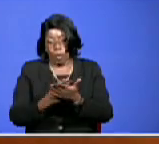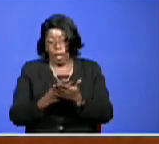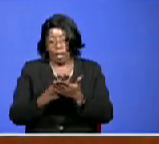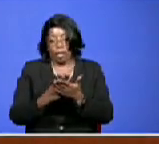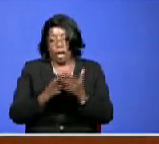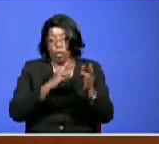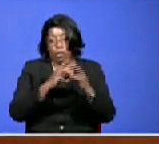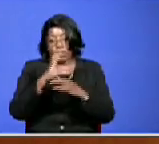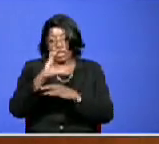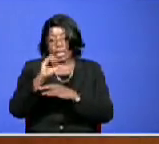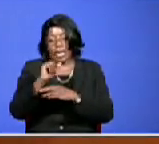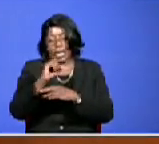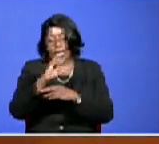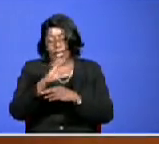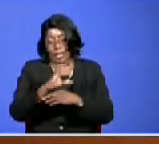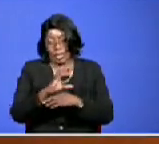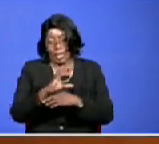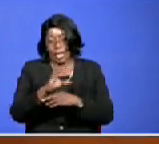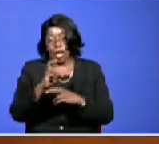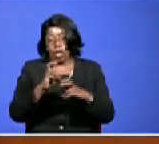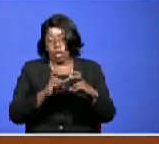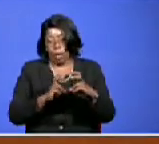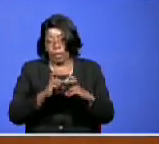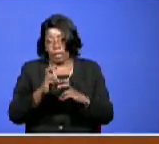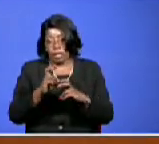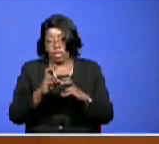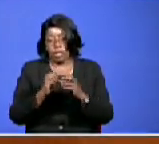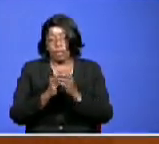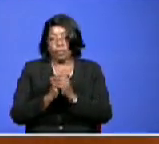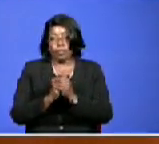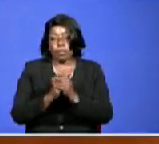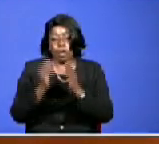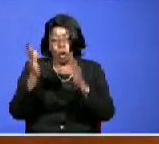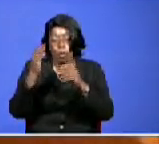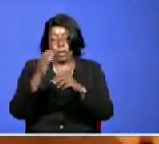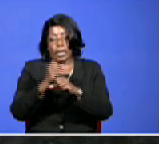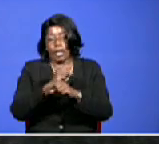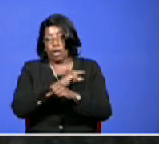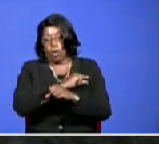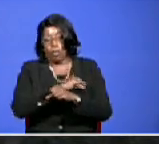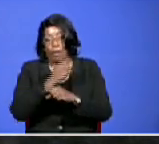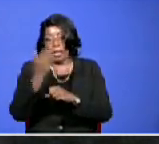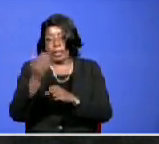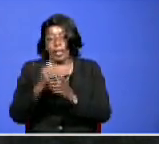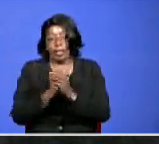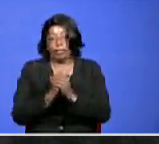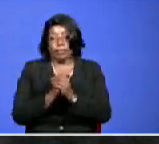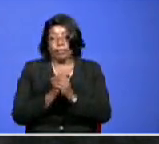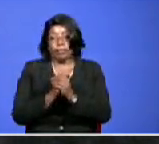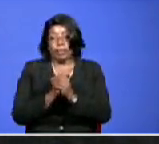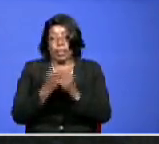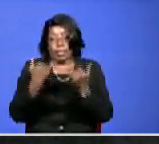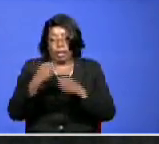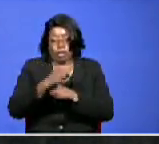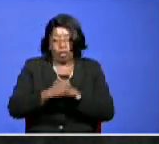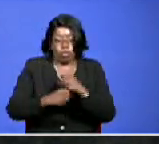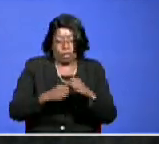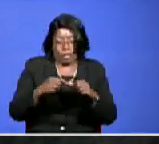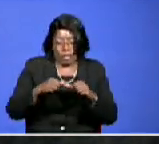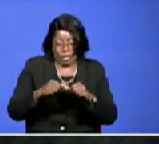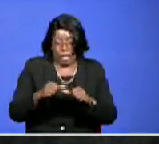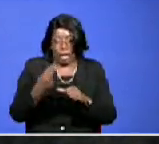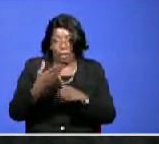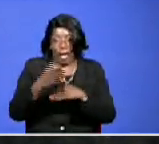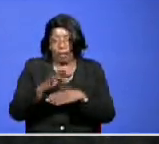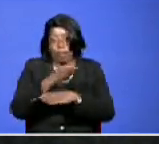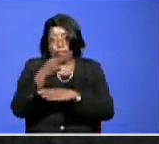CAC competition this year in Dominican Republic. Next Pro Card qualifier, hopefully get it there. Now, as for the struggle of staying consistent